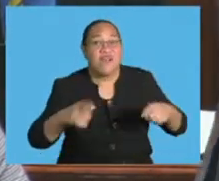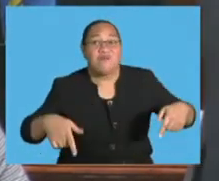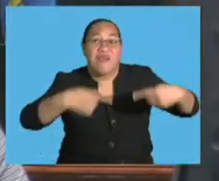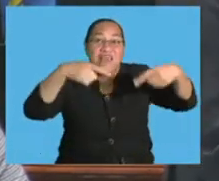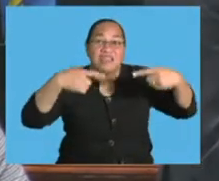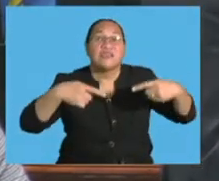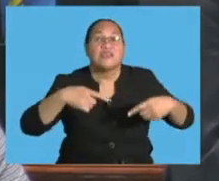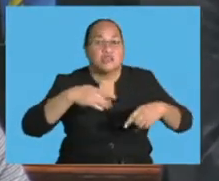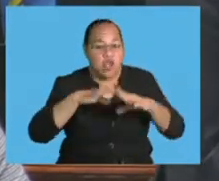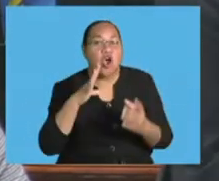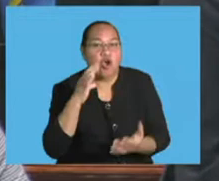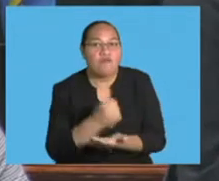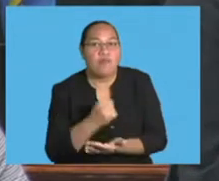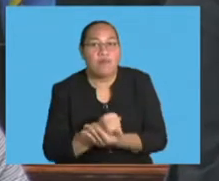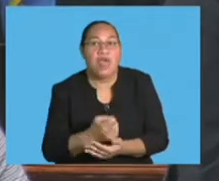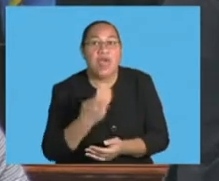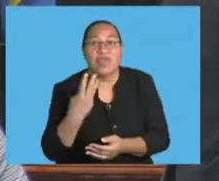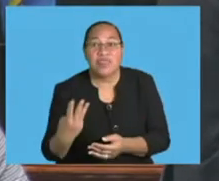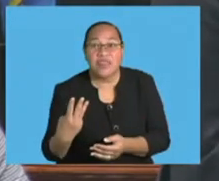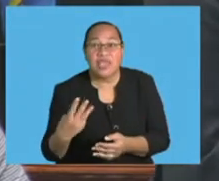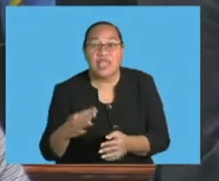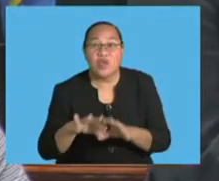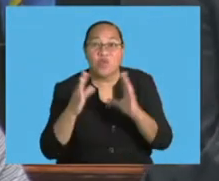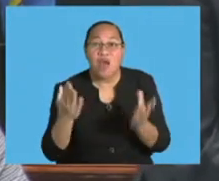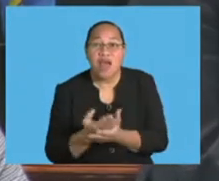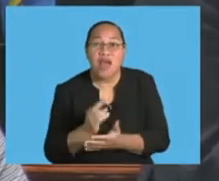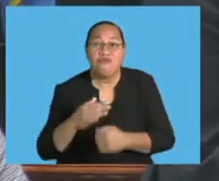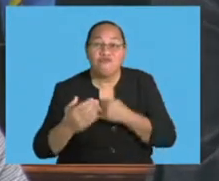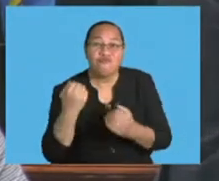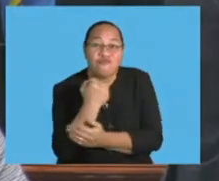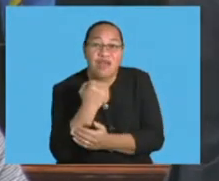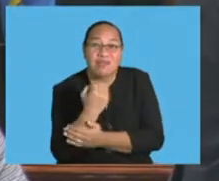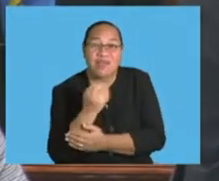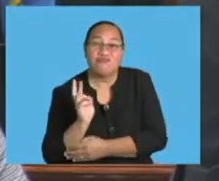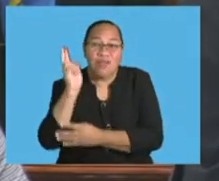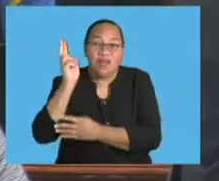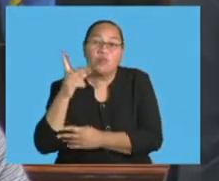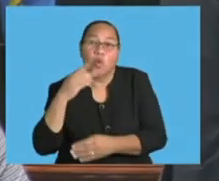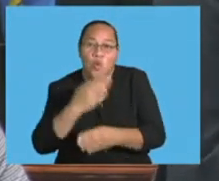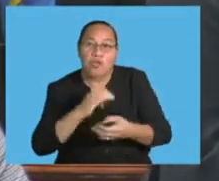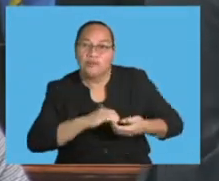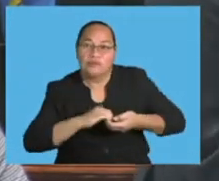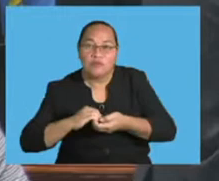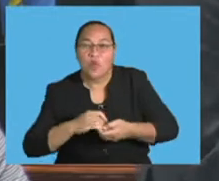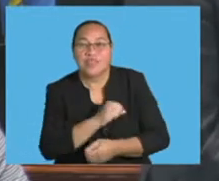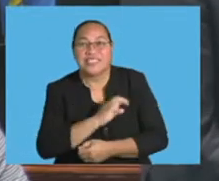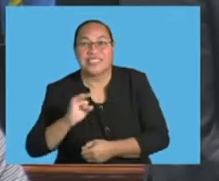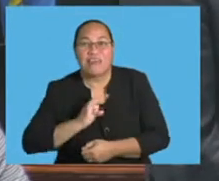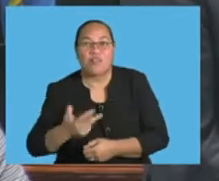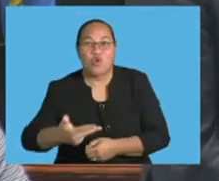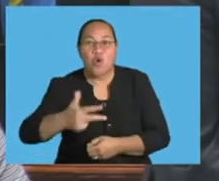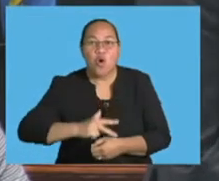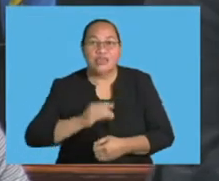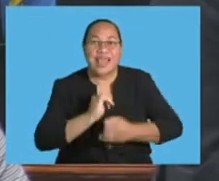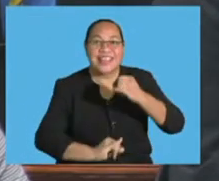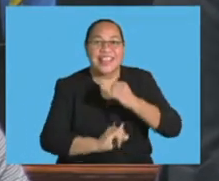confirmed that there are 3 World Rugby representatives who are working with the Fiji Rugby Union staff in hosting of these